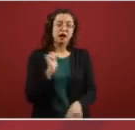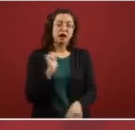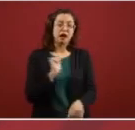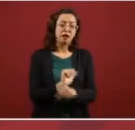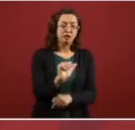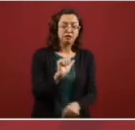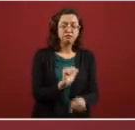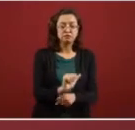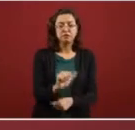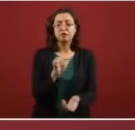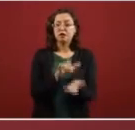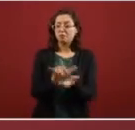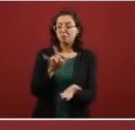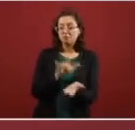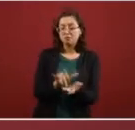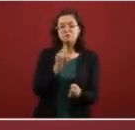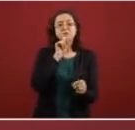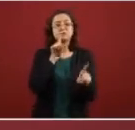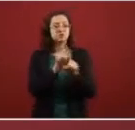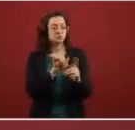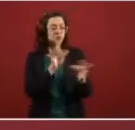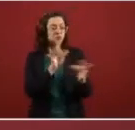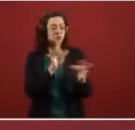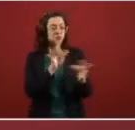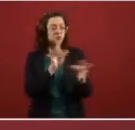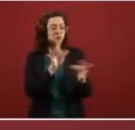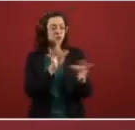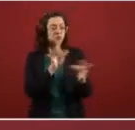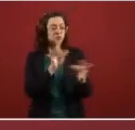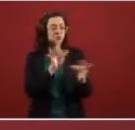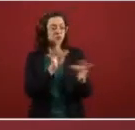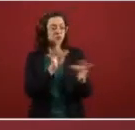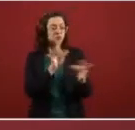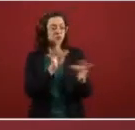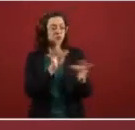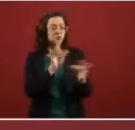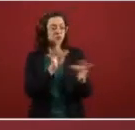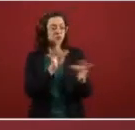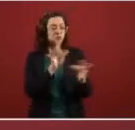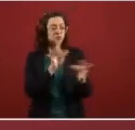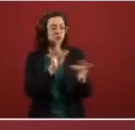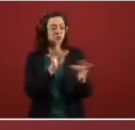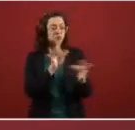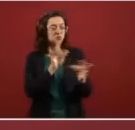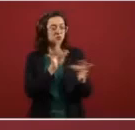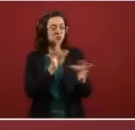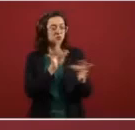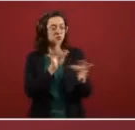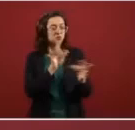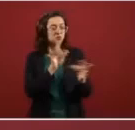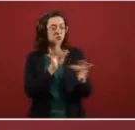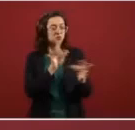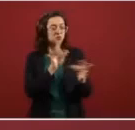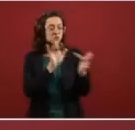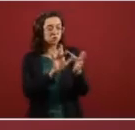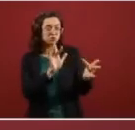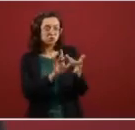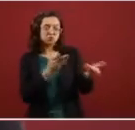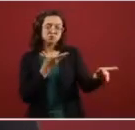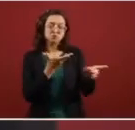behavior. Porque él habló con el presidente de Paraguay también por su lado. Because he spoke to the president of Paraguay on his